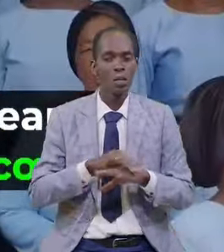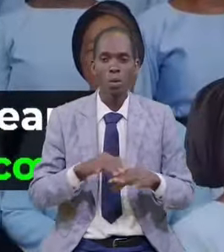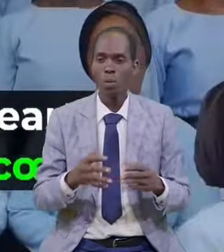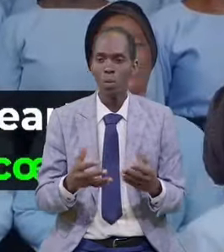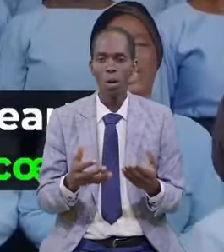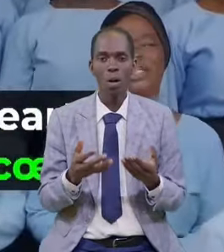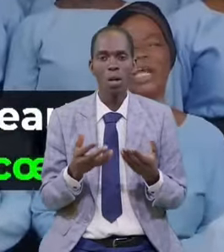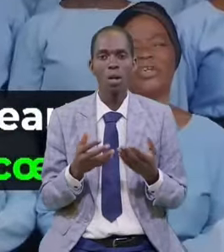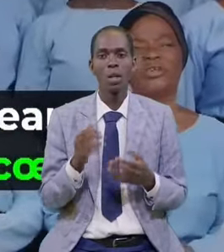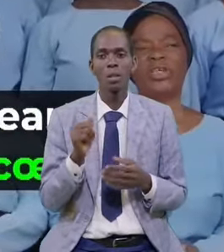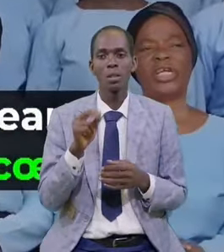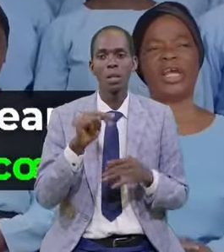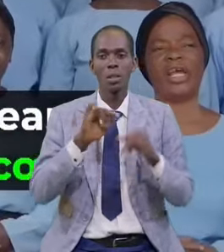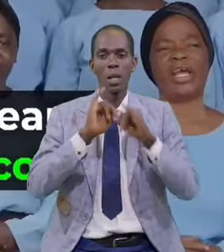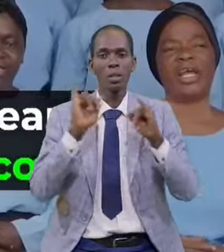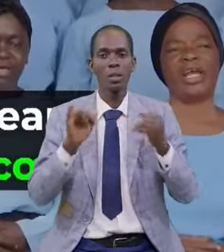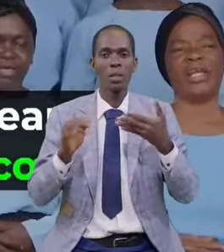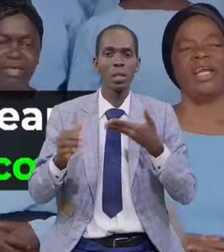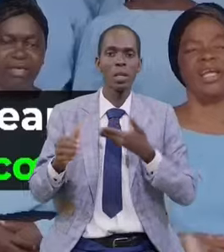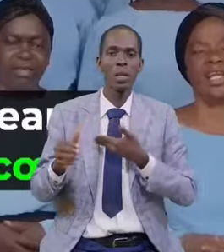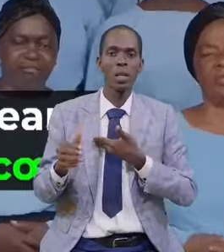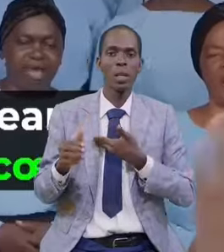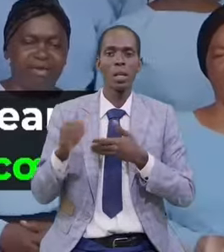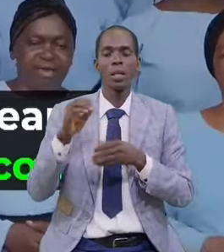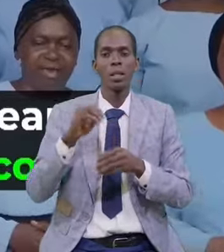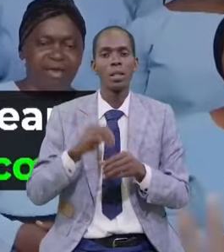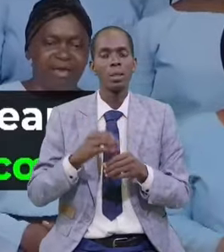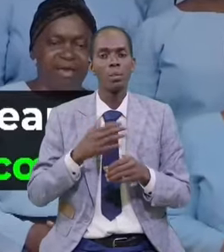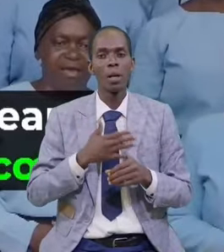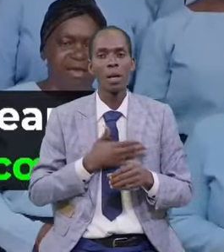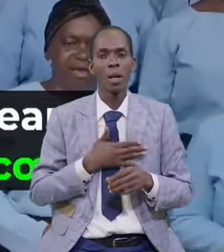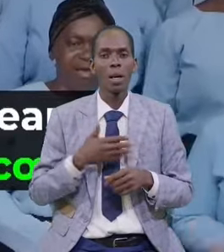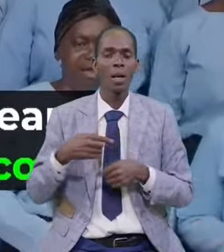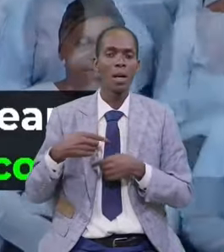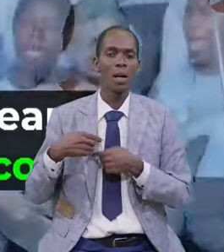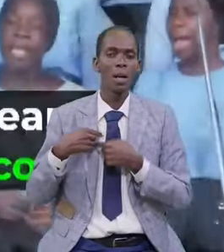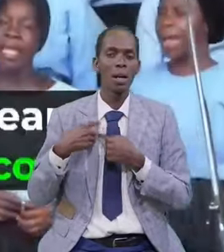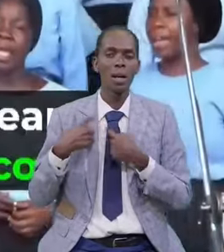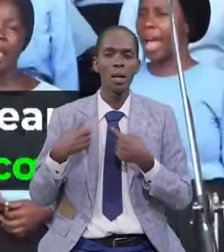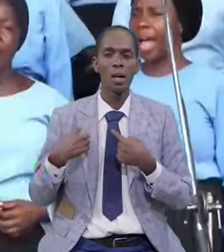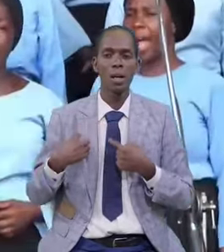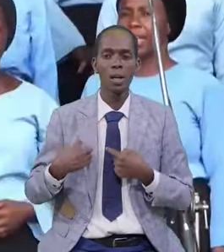I and I in my heart